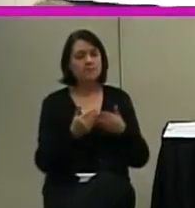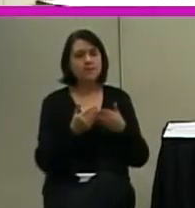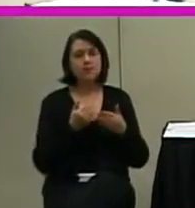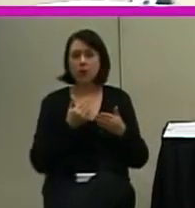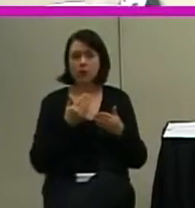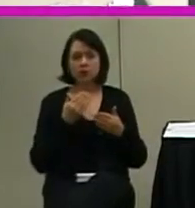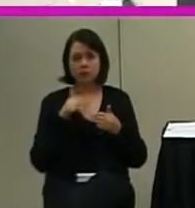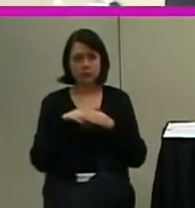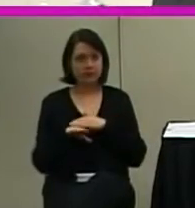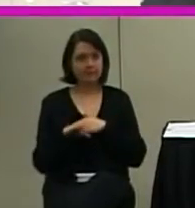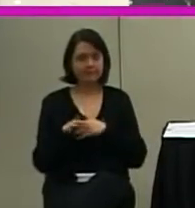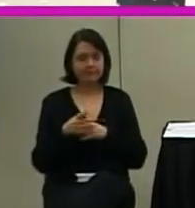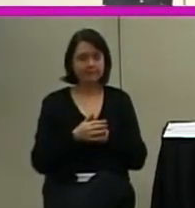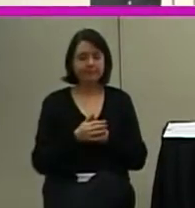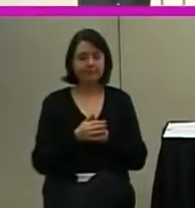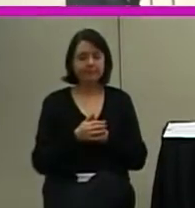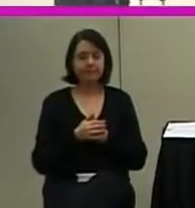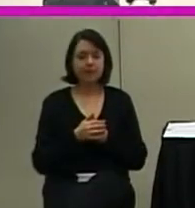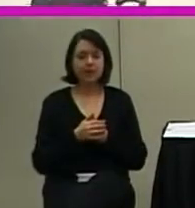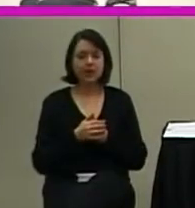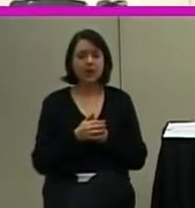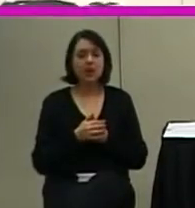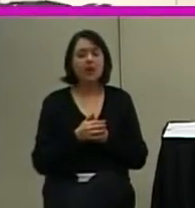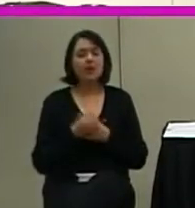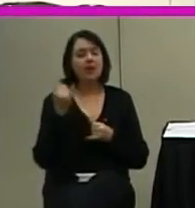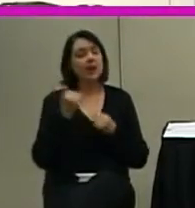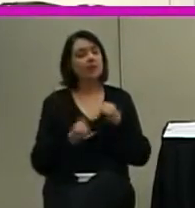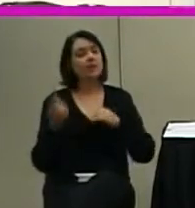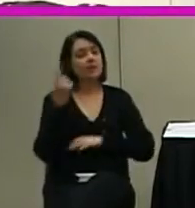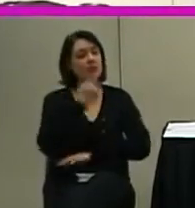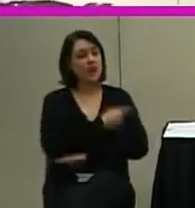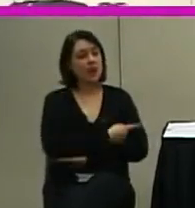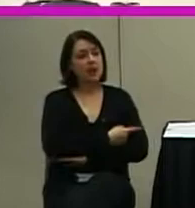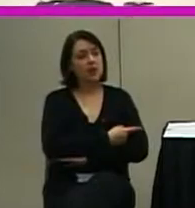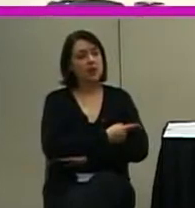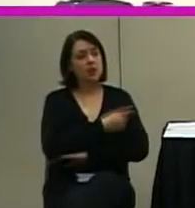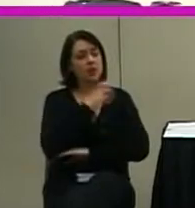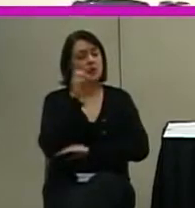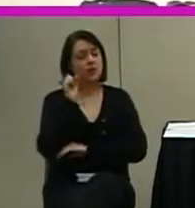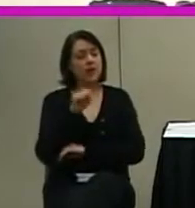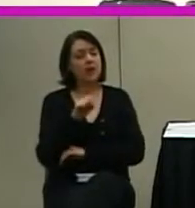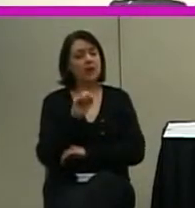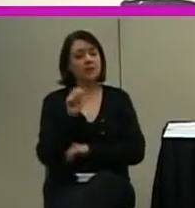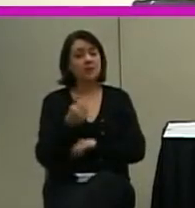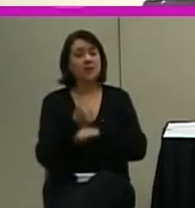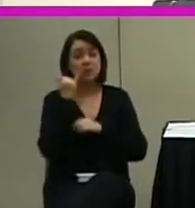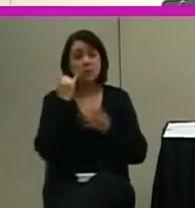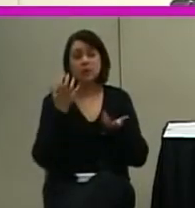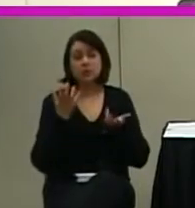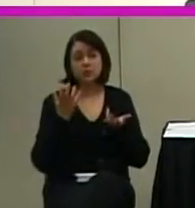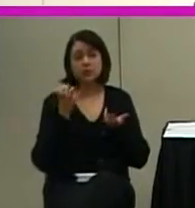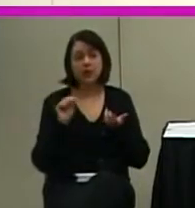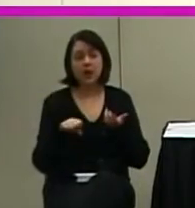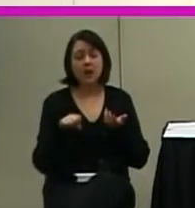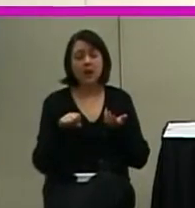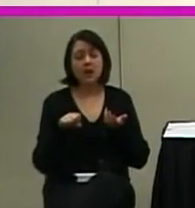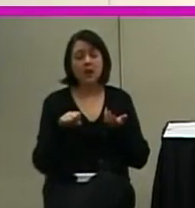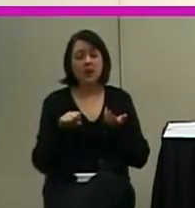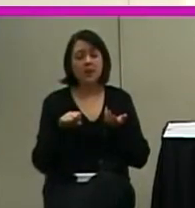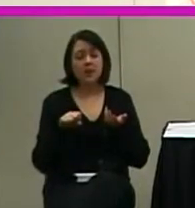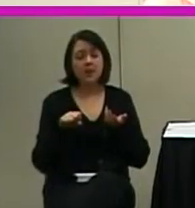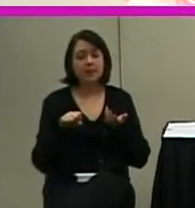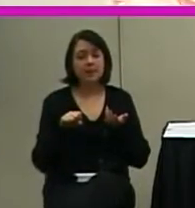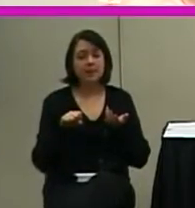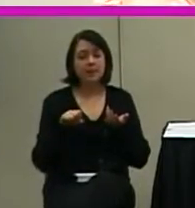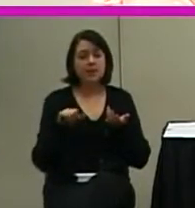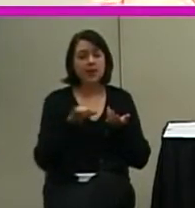you ever go anywhere. At the end of the day, you can set this up if you want to, like a